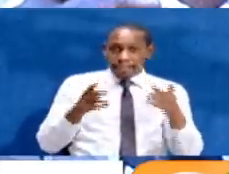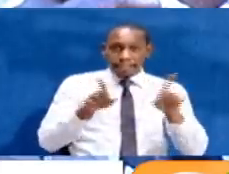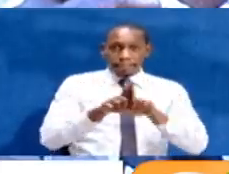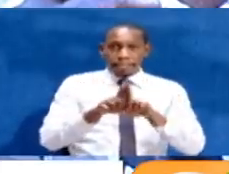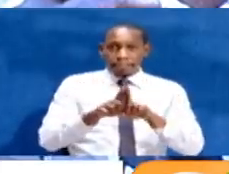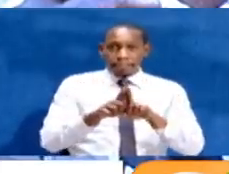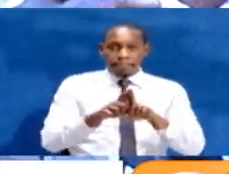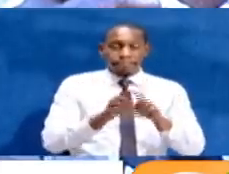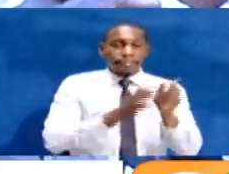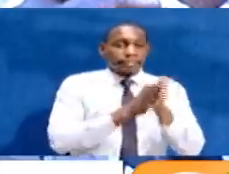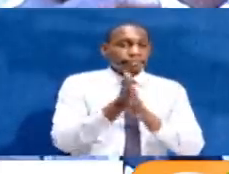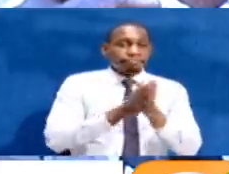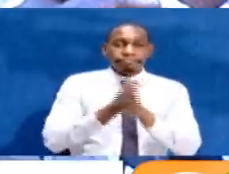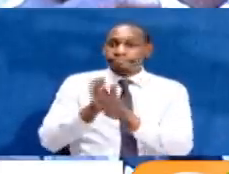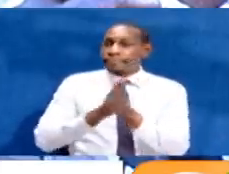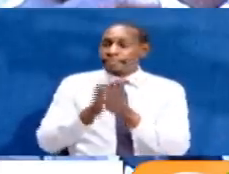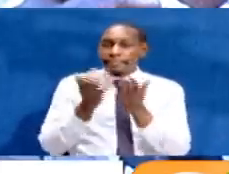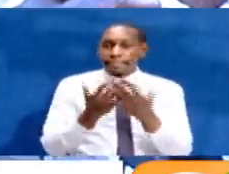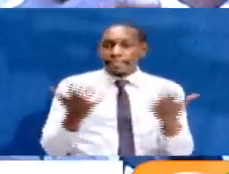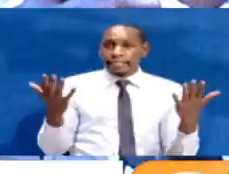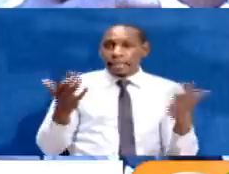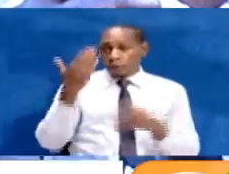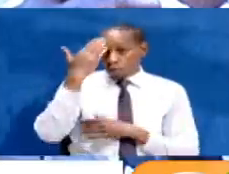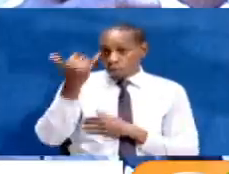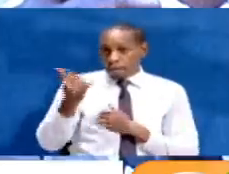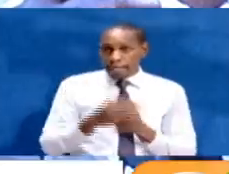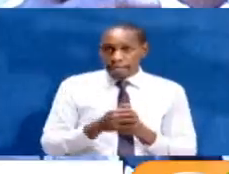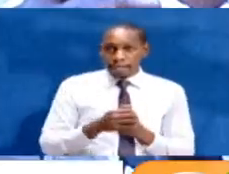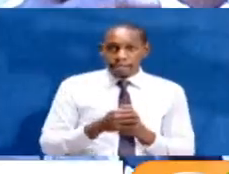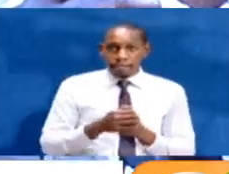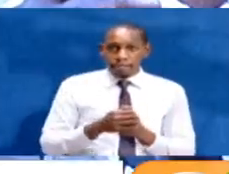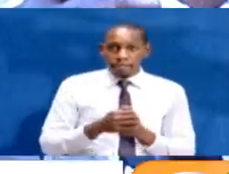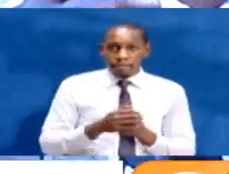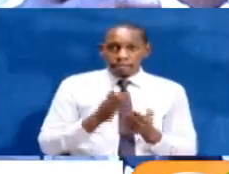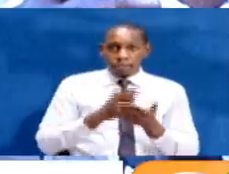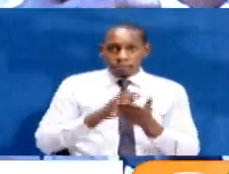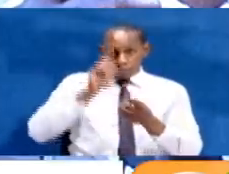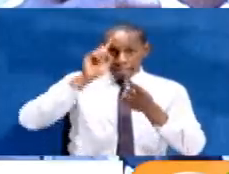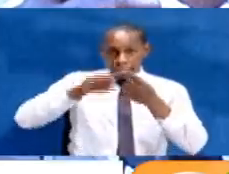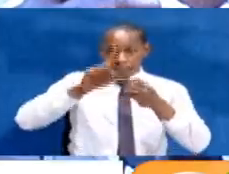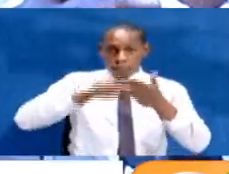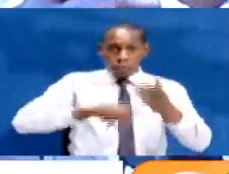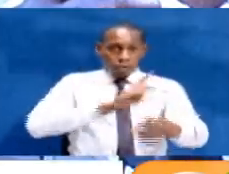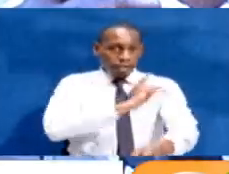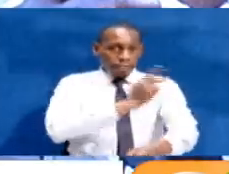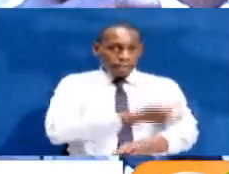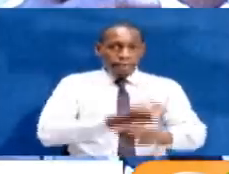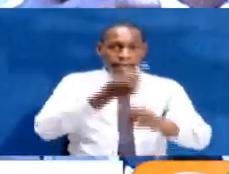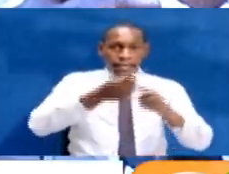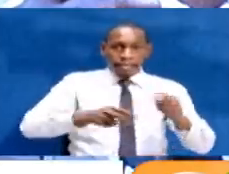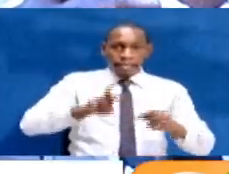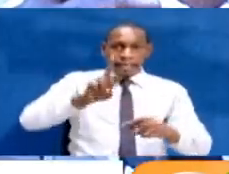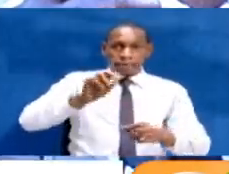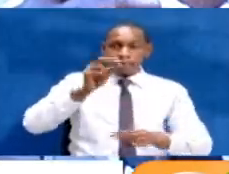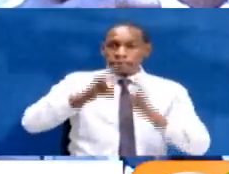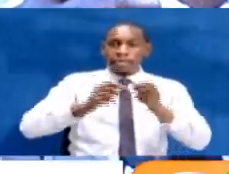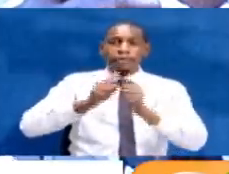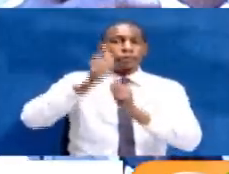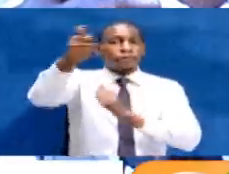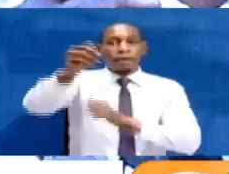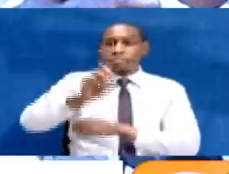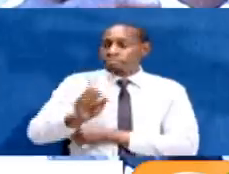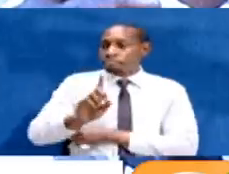of interesting things, because the prize is power. 2022 is not too far away.